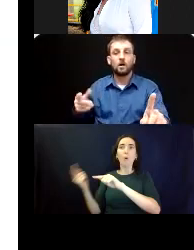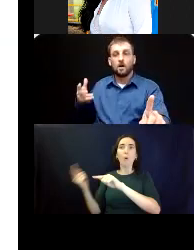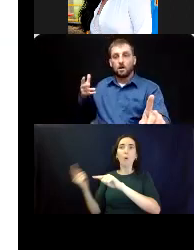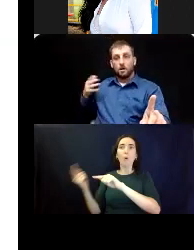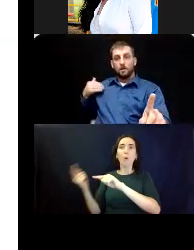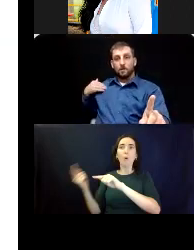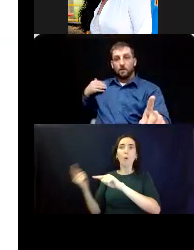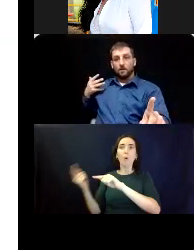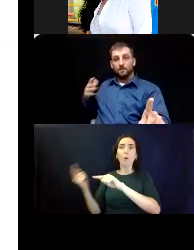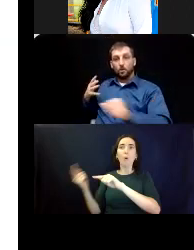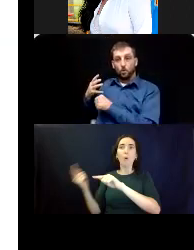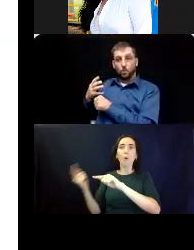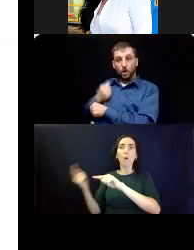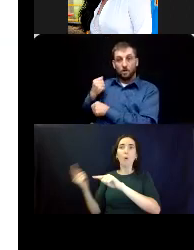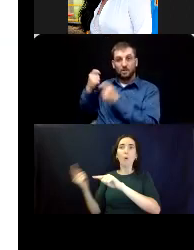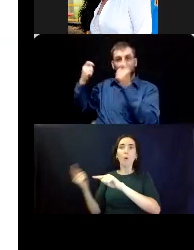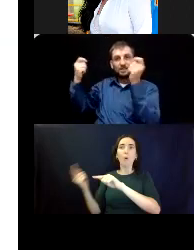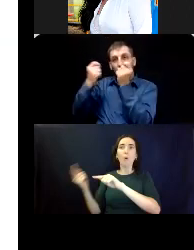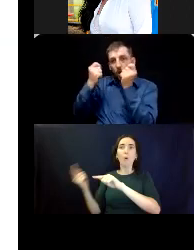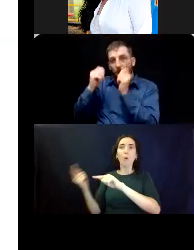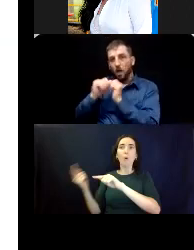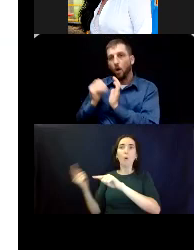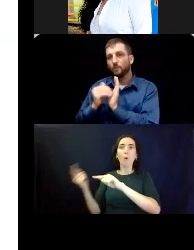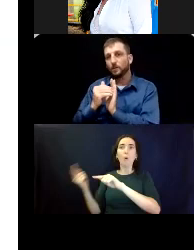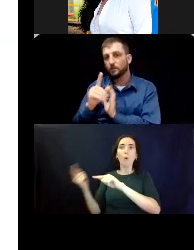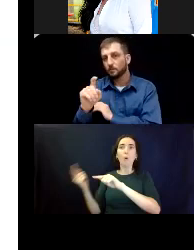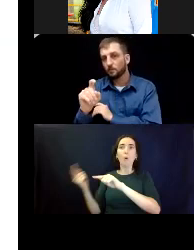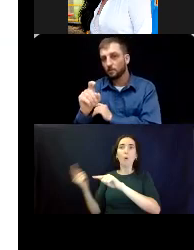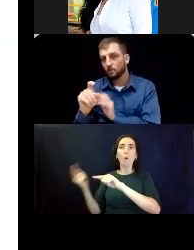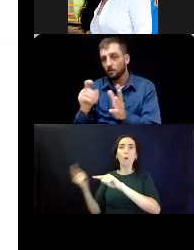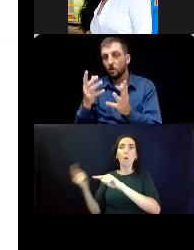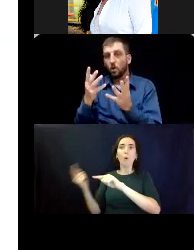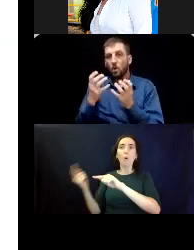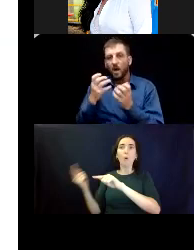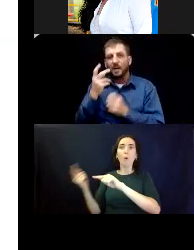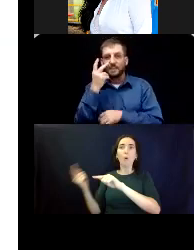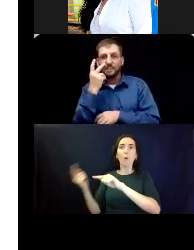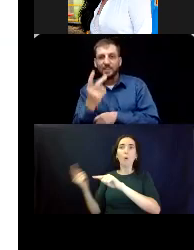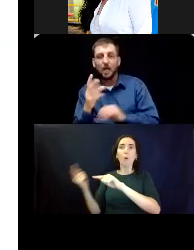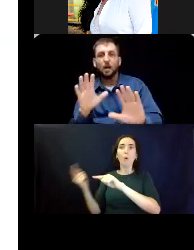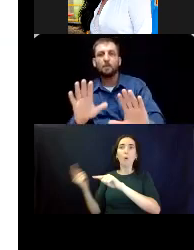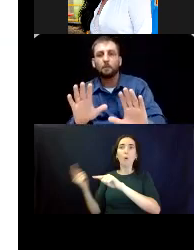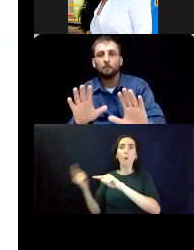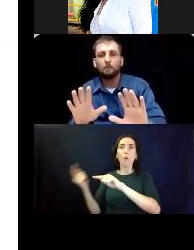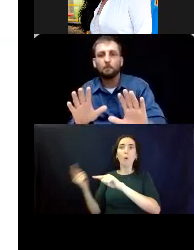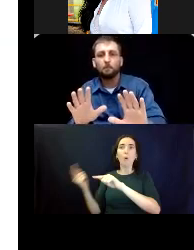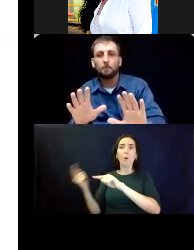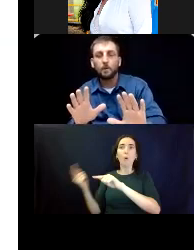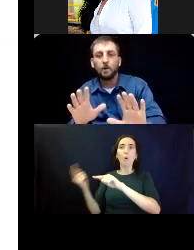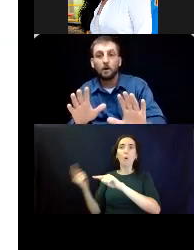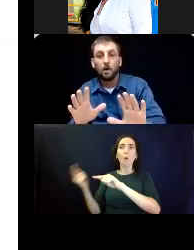won? Would love to see our community be able to step back from the fight for maybe half an hour to just